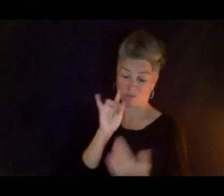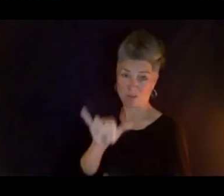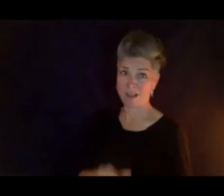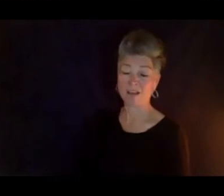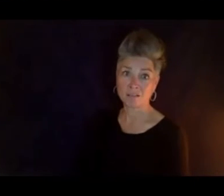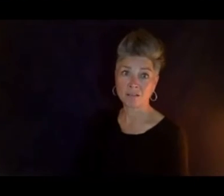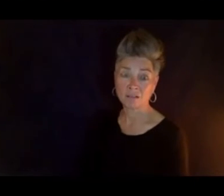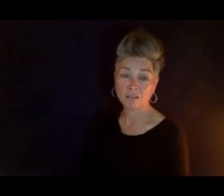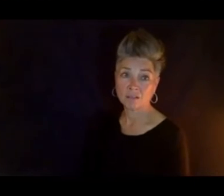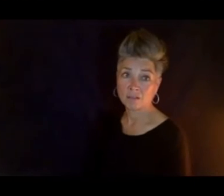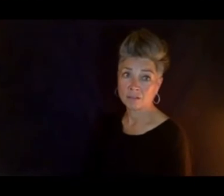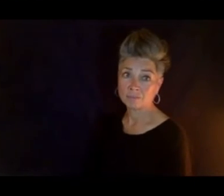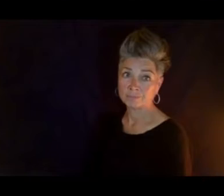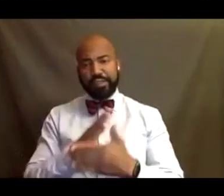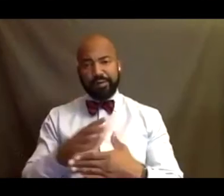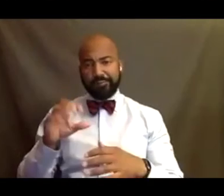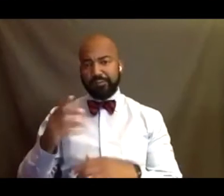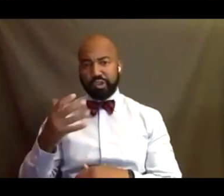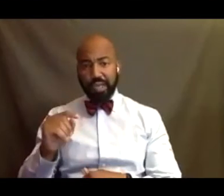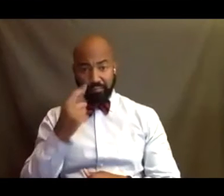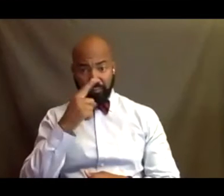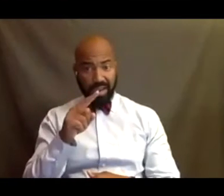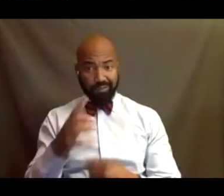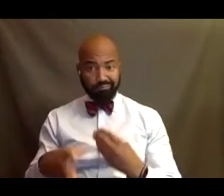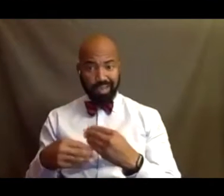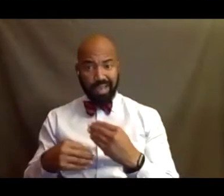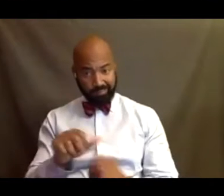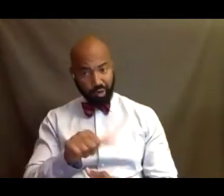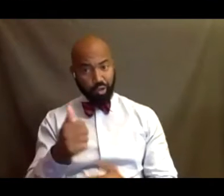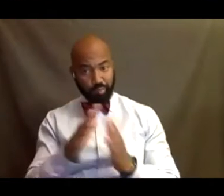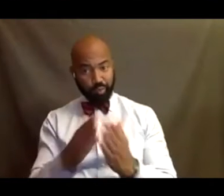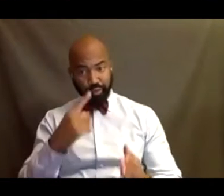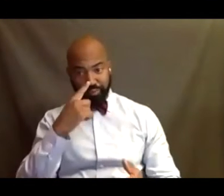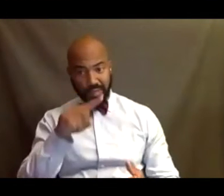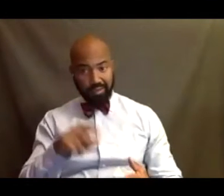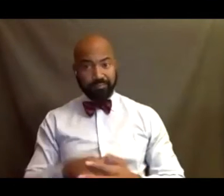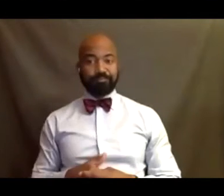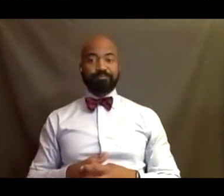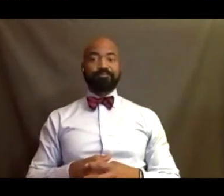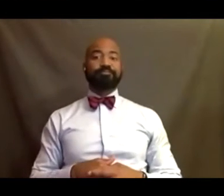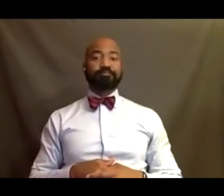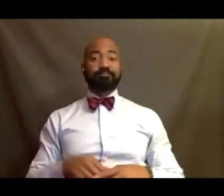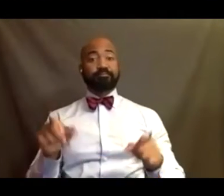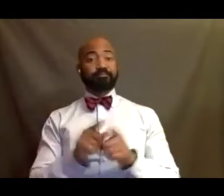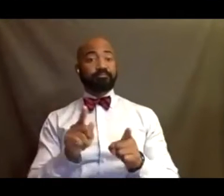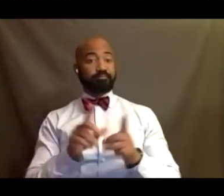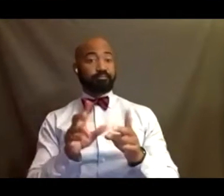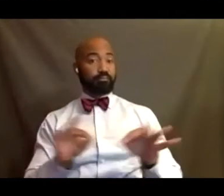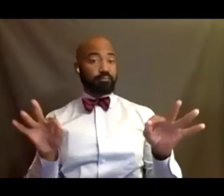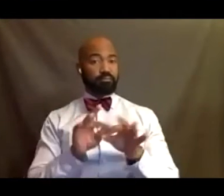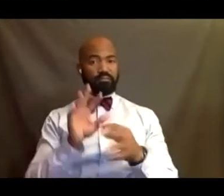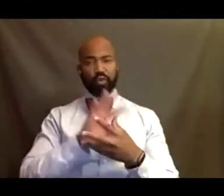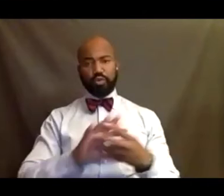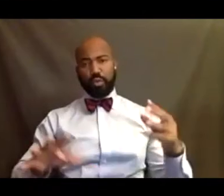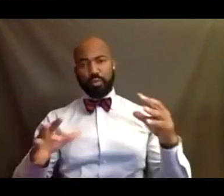Absolutely. Thank you, Naomi. I asked the question because I really believe in the importance of storytelling being like authentic and